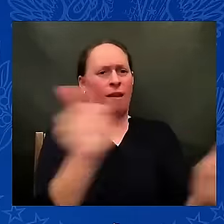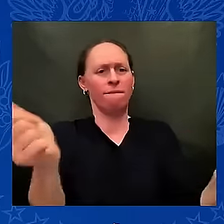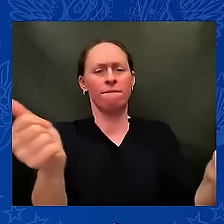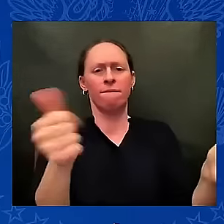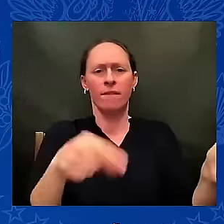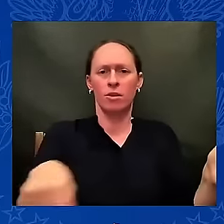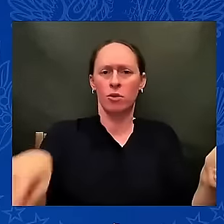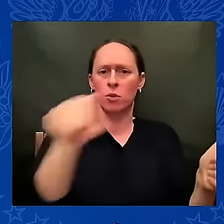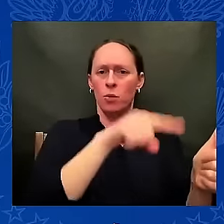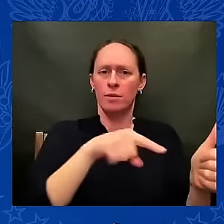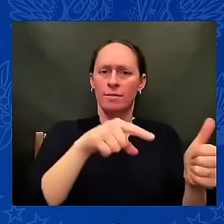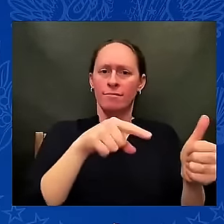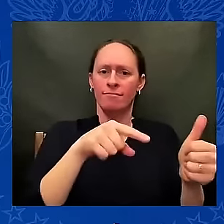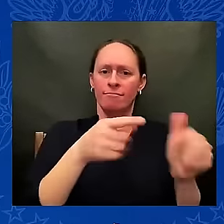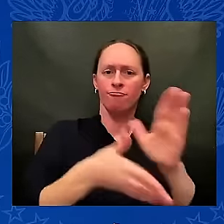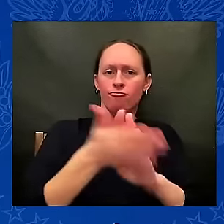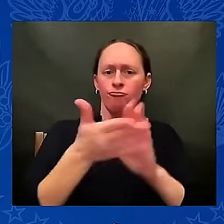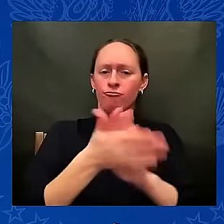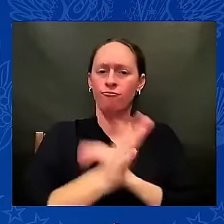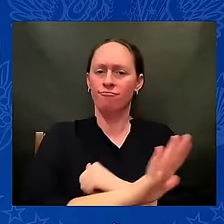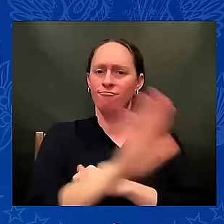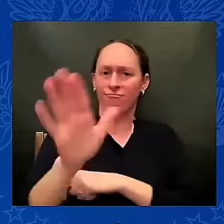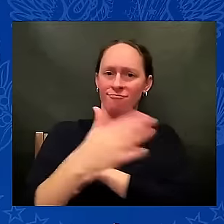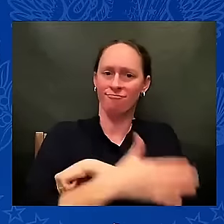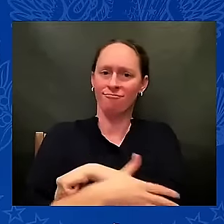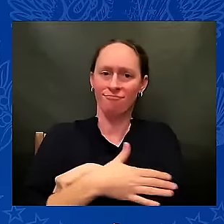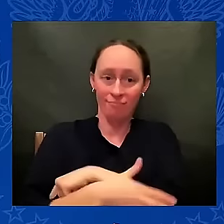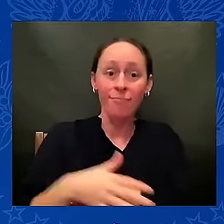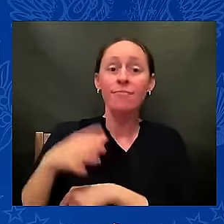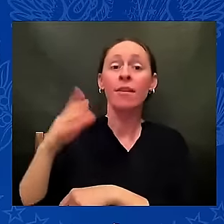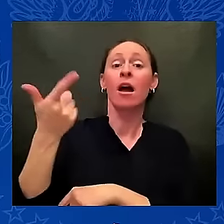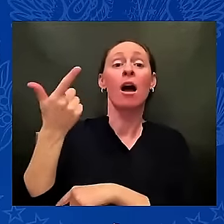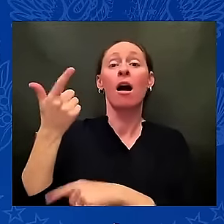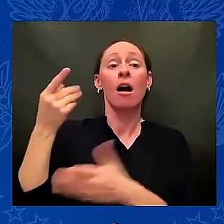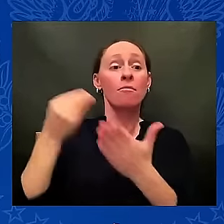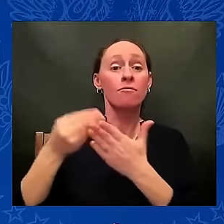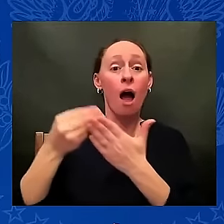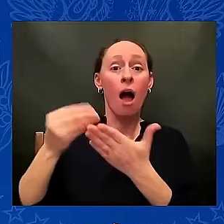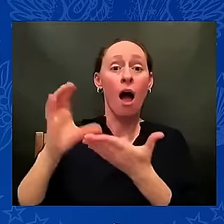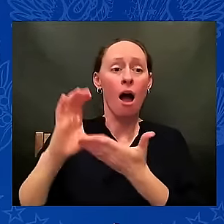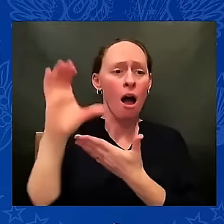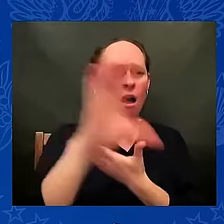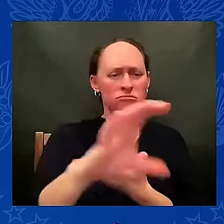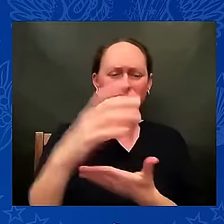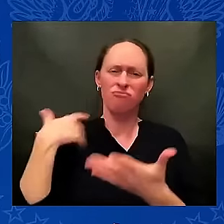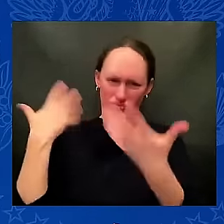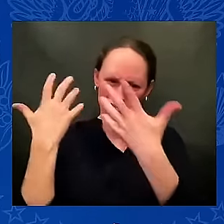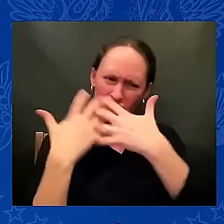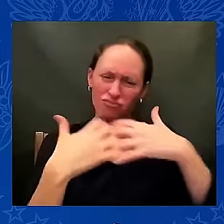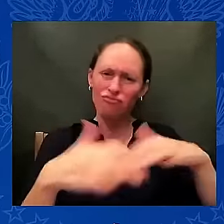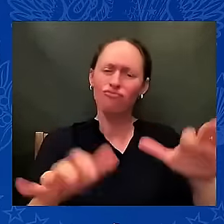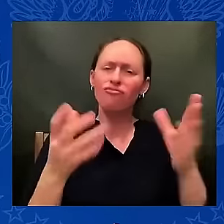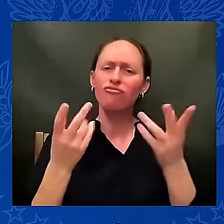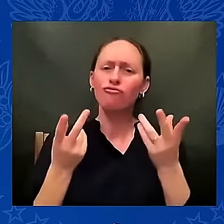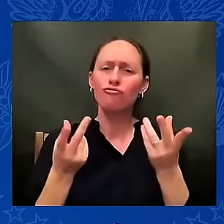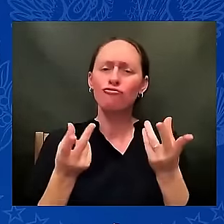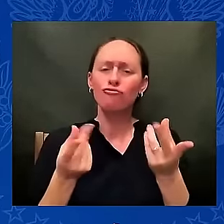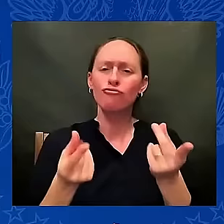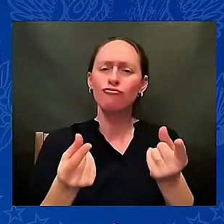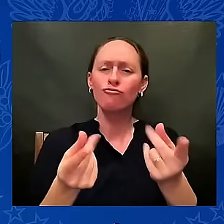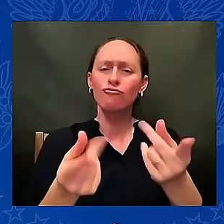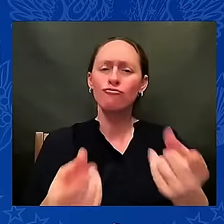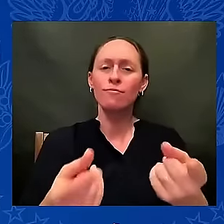grant appropriations and applications, to co-manage federal programs, to eliminate heavy-handed